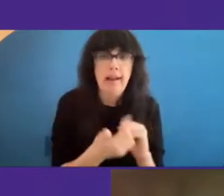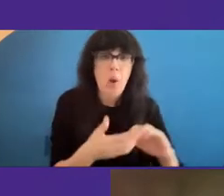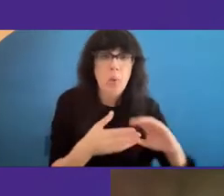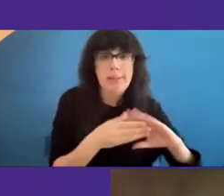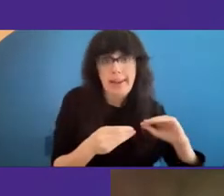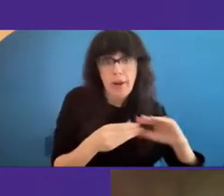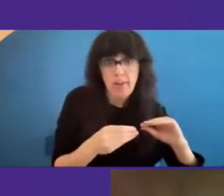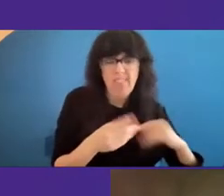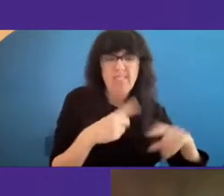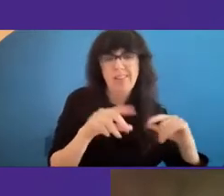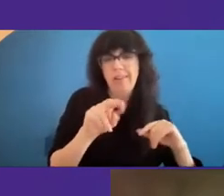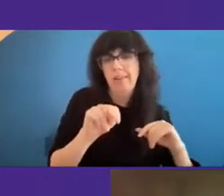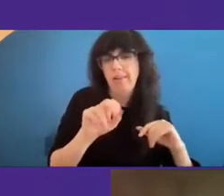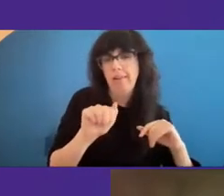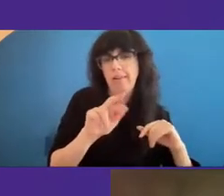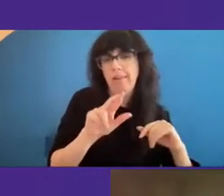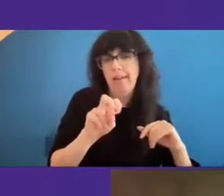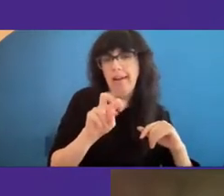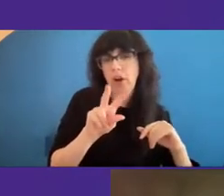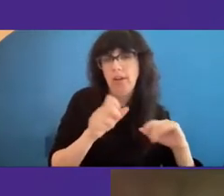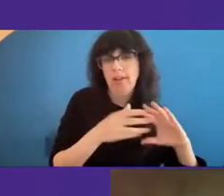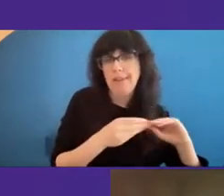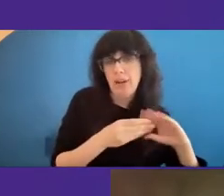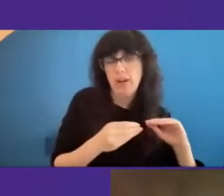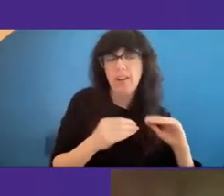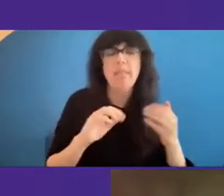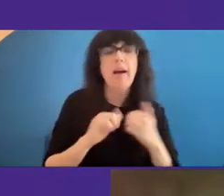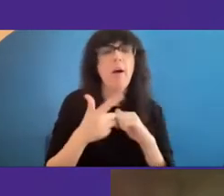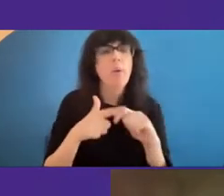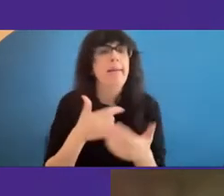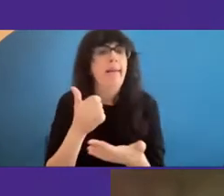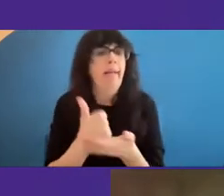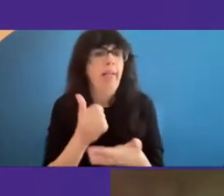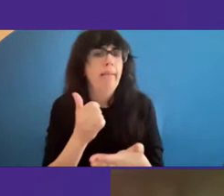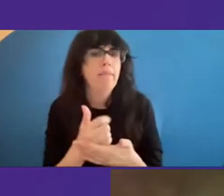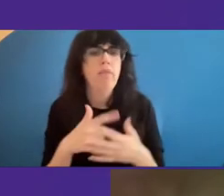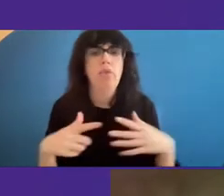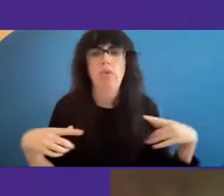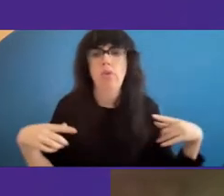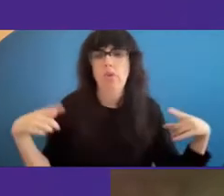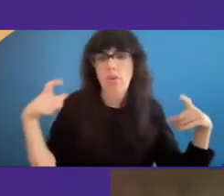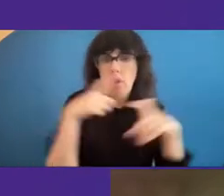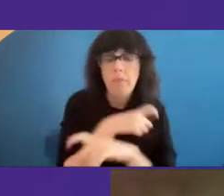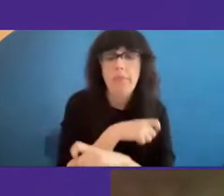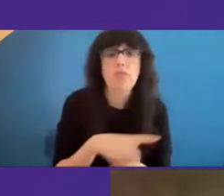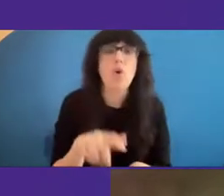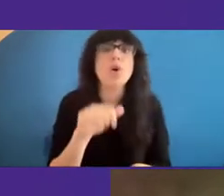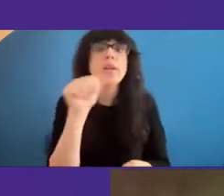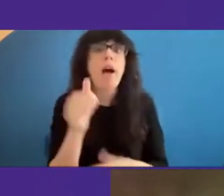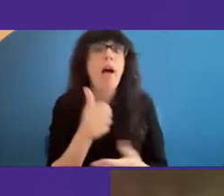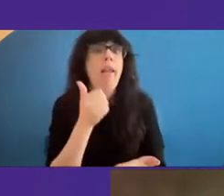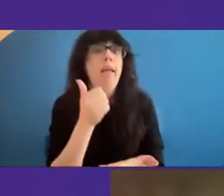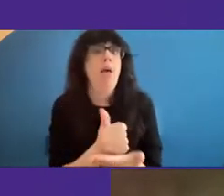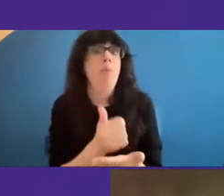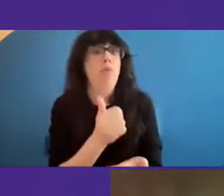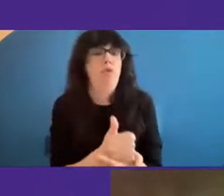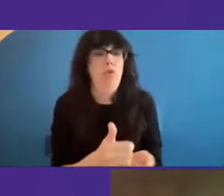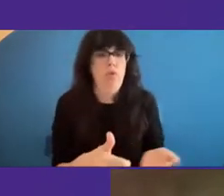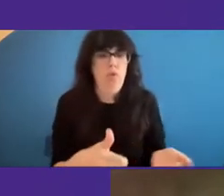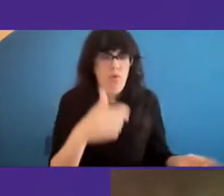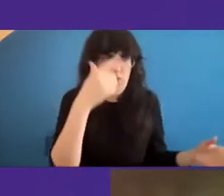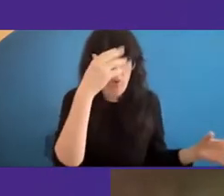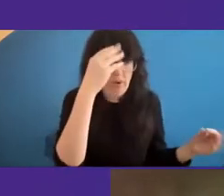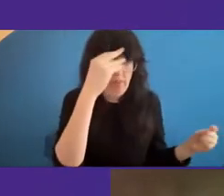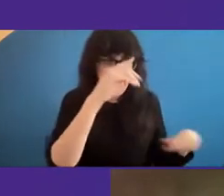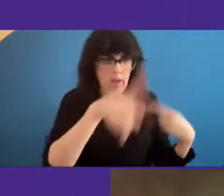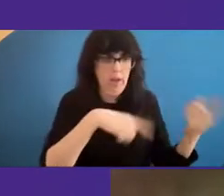a useful or complex or unhelpful frame for considering our relationships